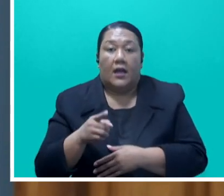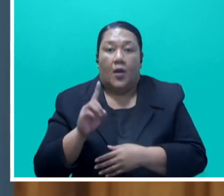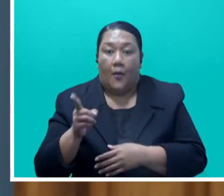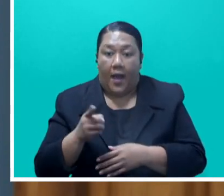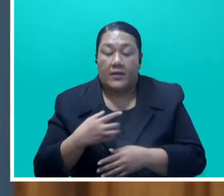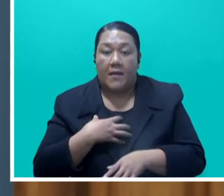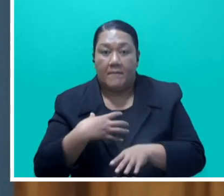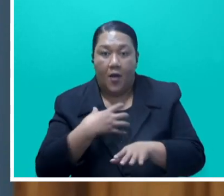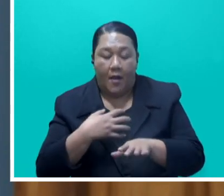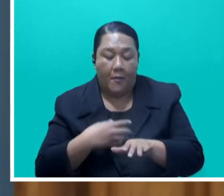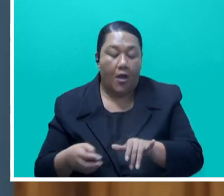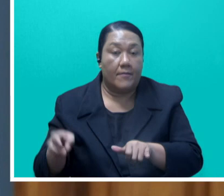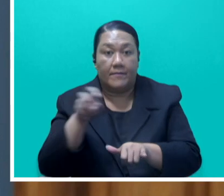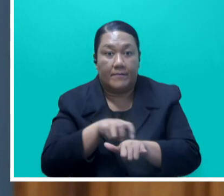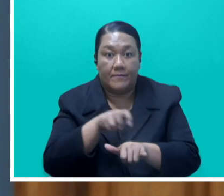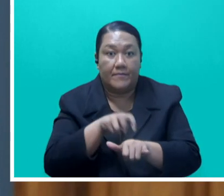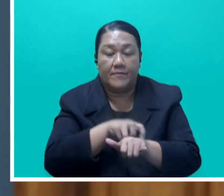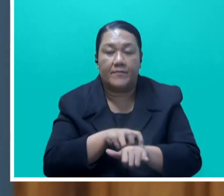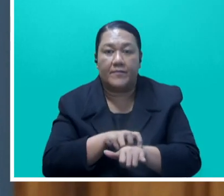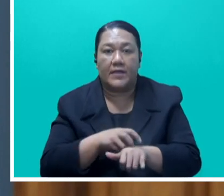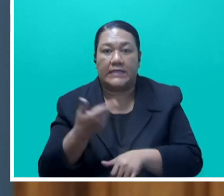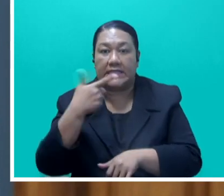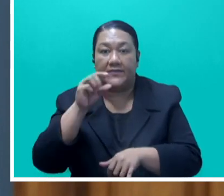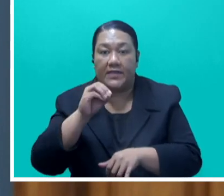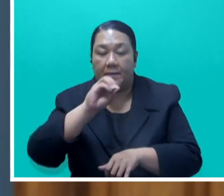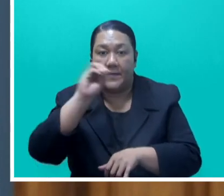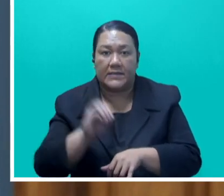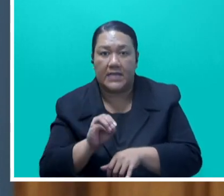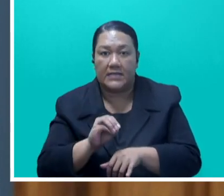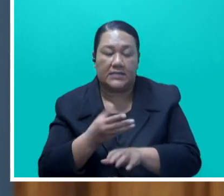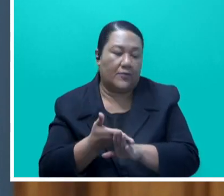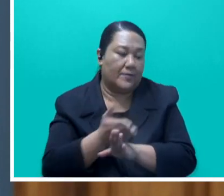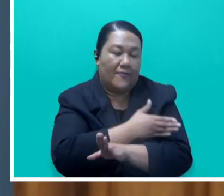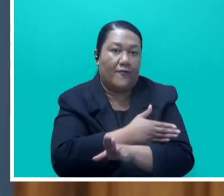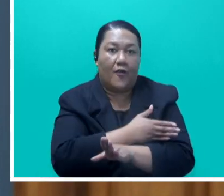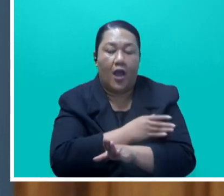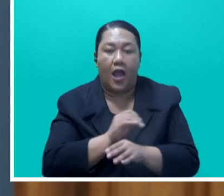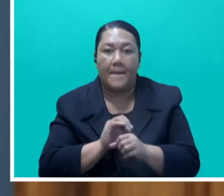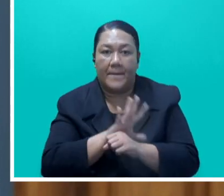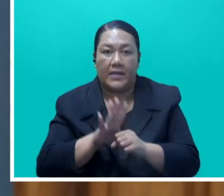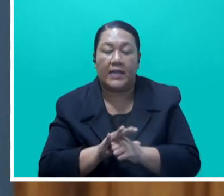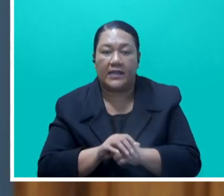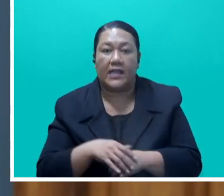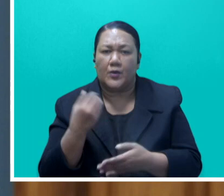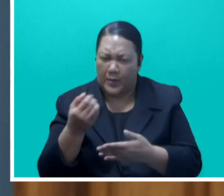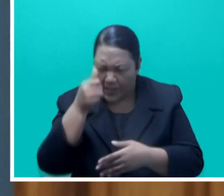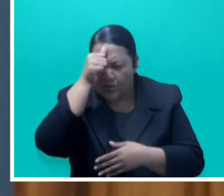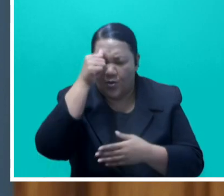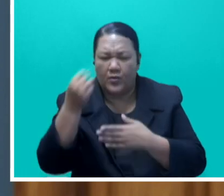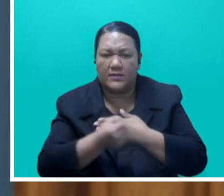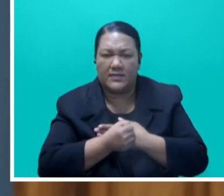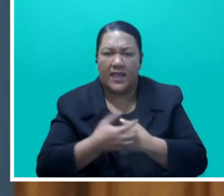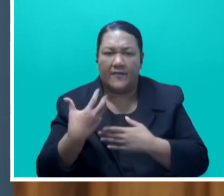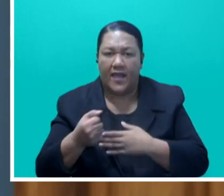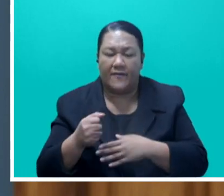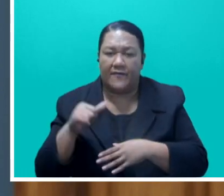well, with passenger numbers hitting almost 70% of pre-pandemic numbers. We know that a safe and secure aviation system goes a long